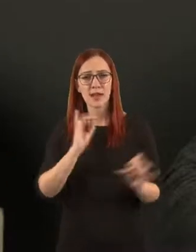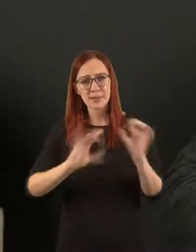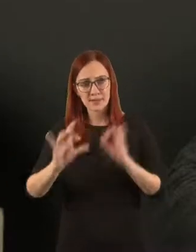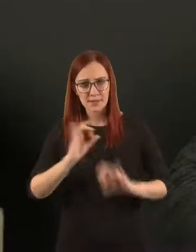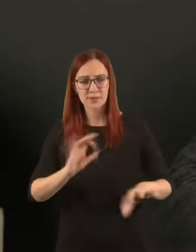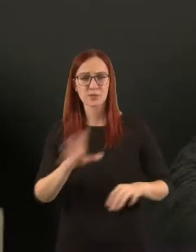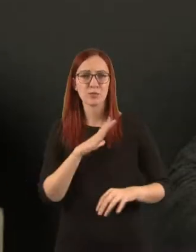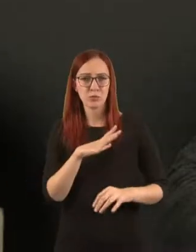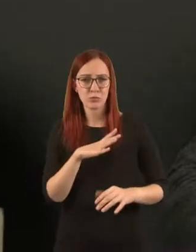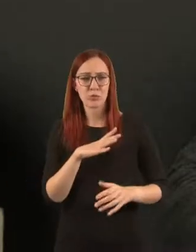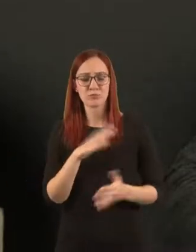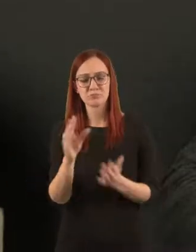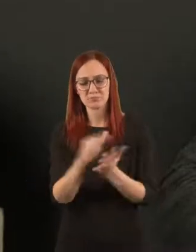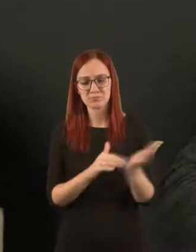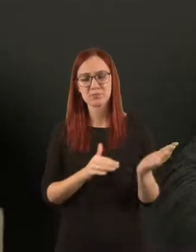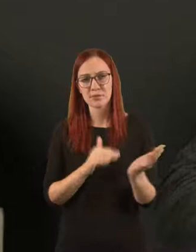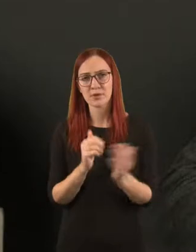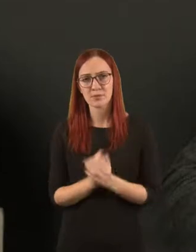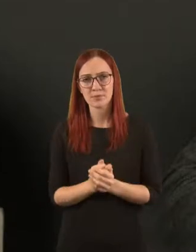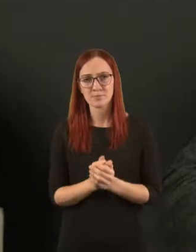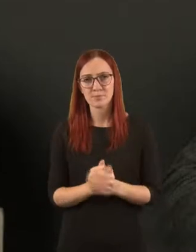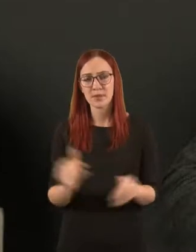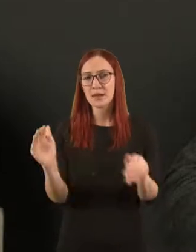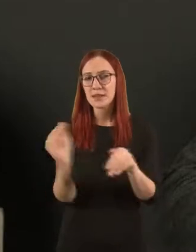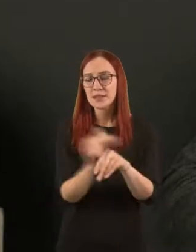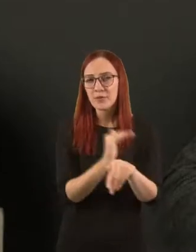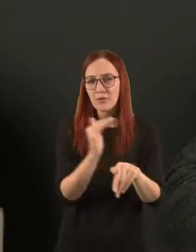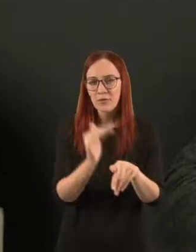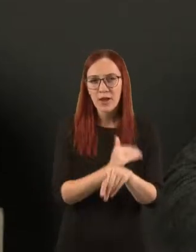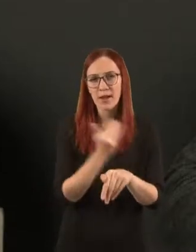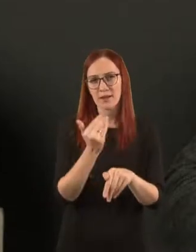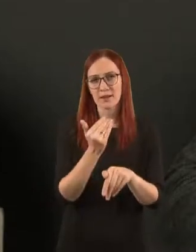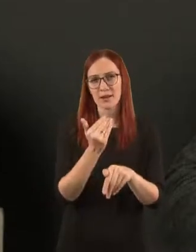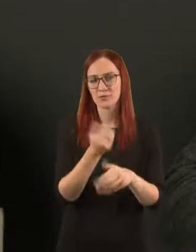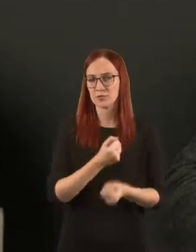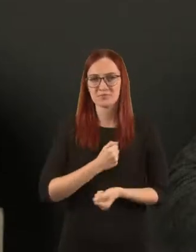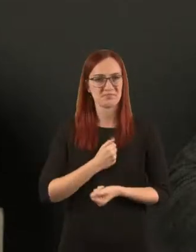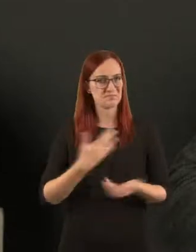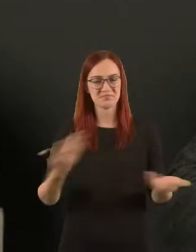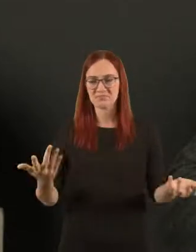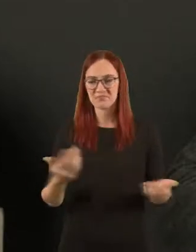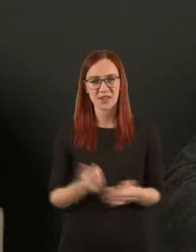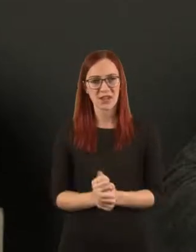measures, but we also need to think about the adaptation measures.